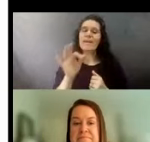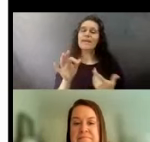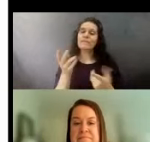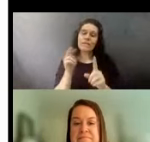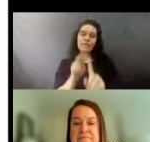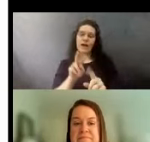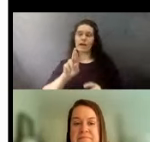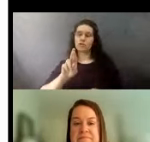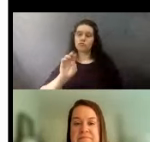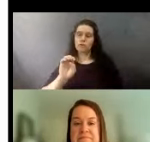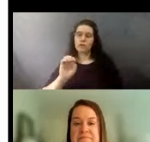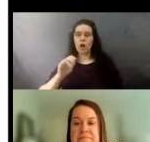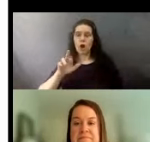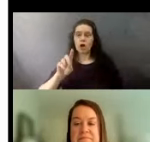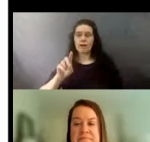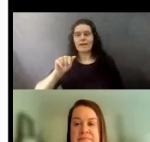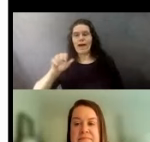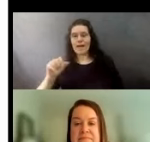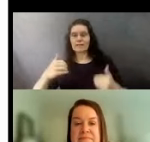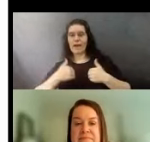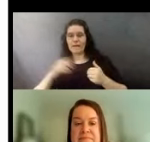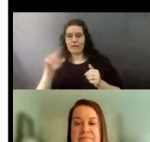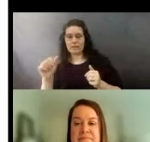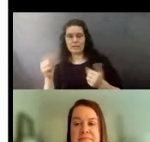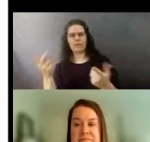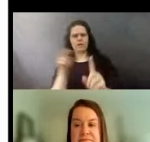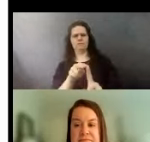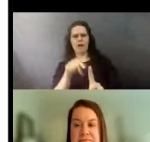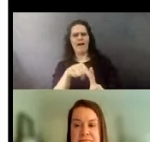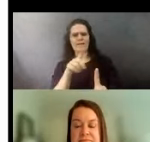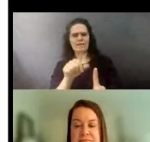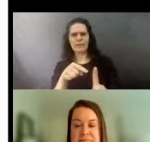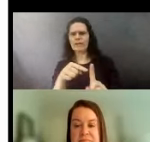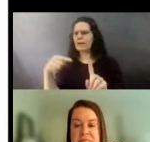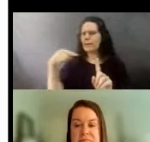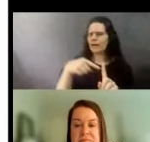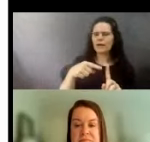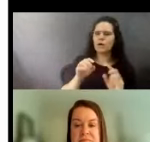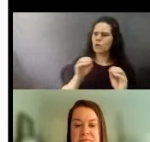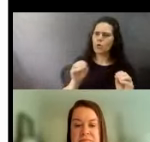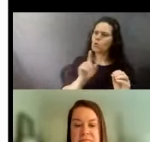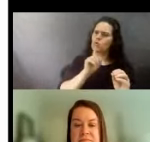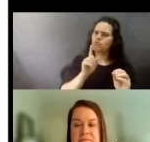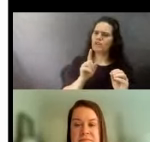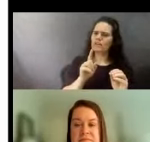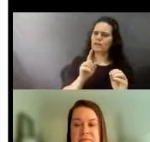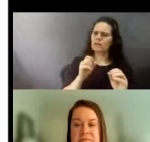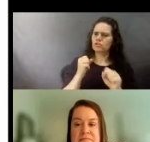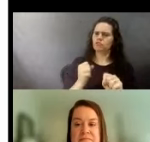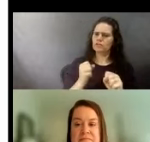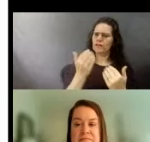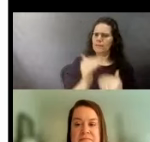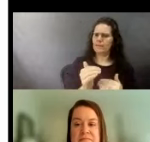disability only, and you don't actually have a substantial limitation,